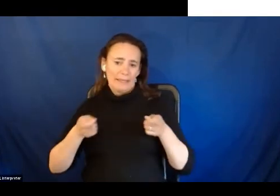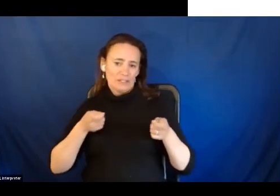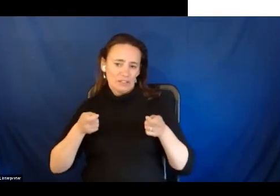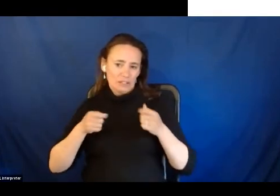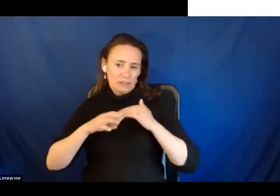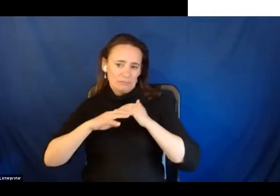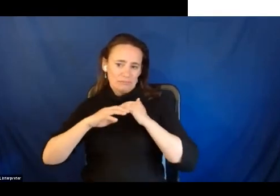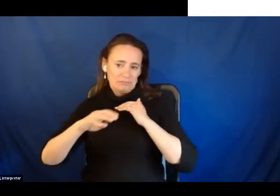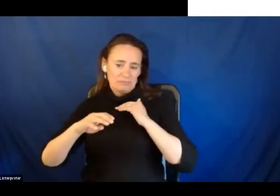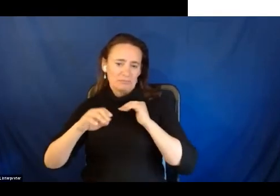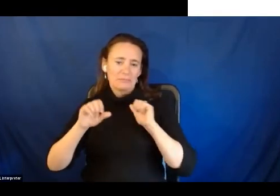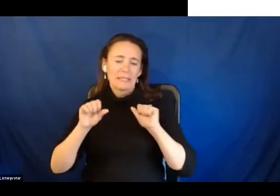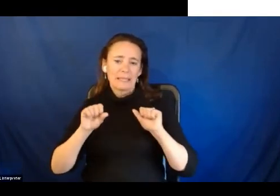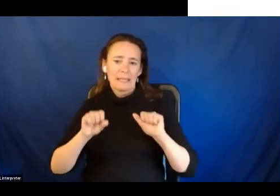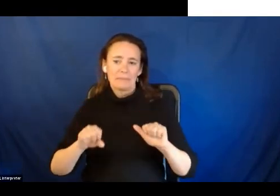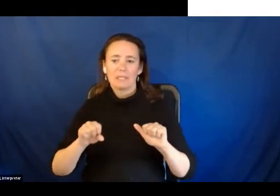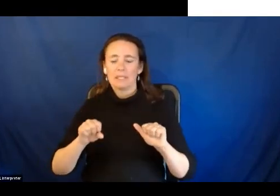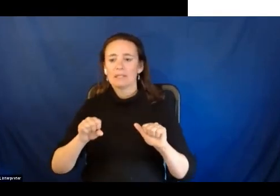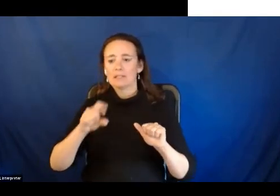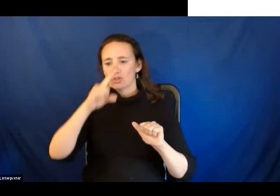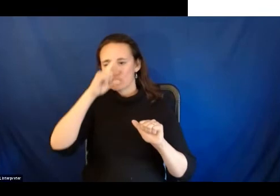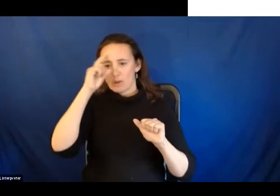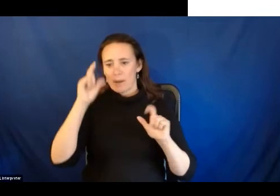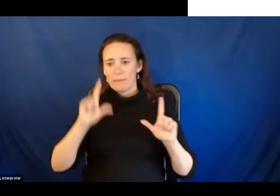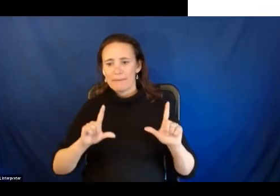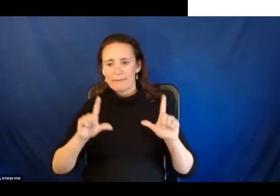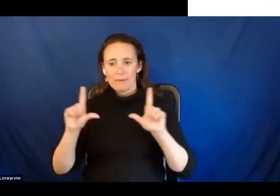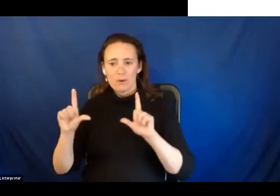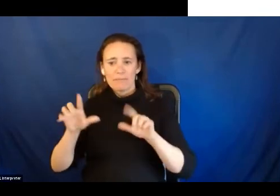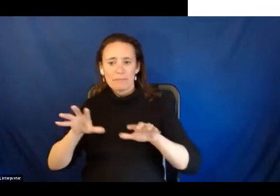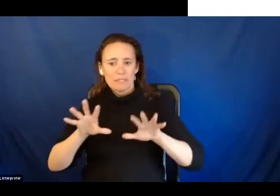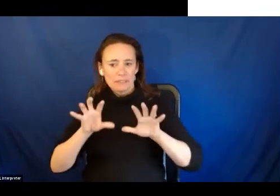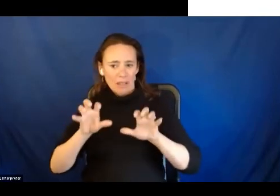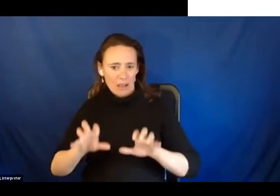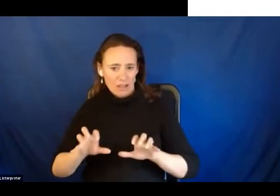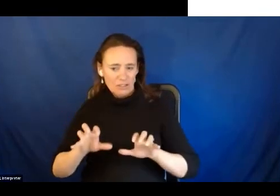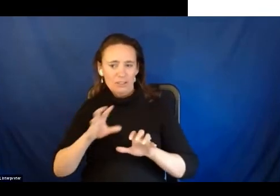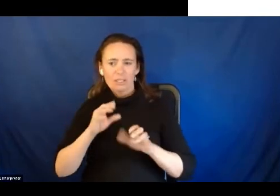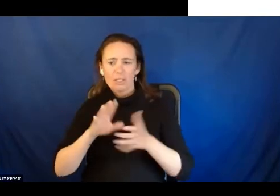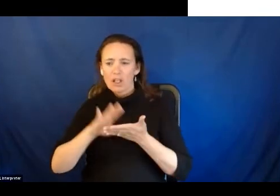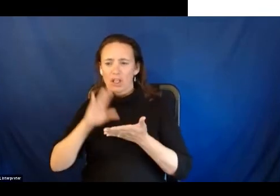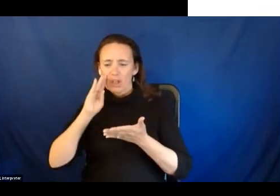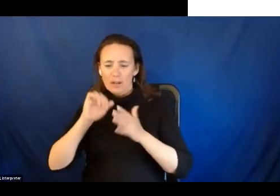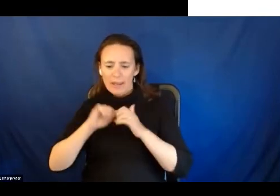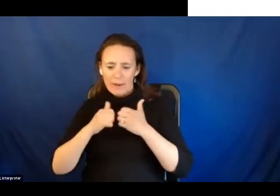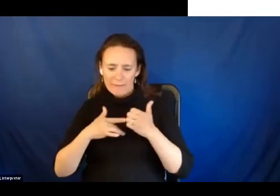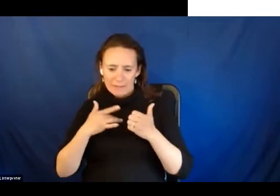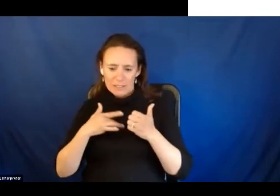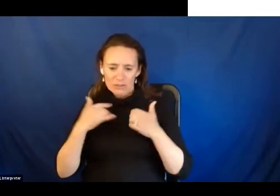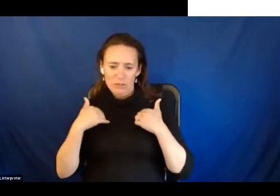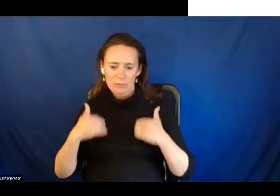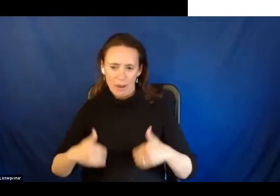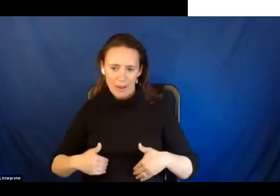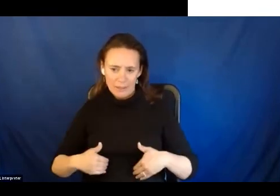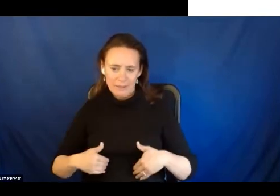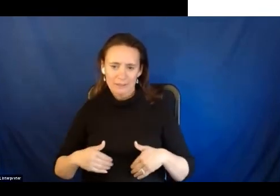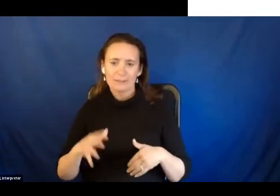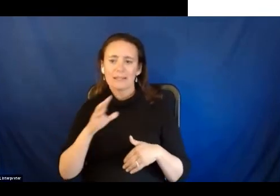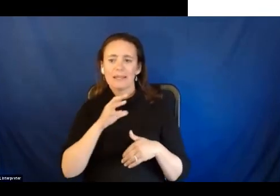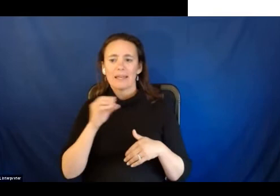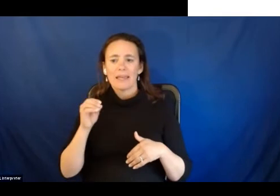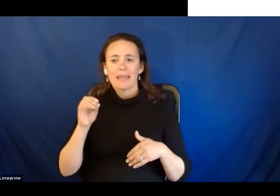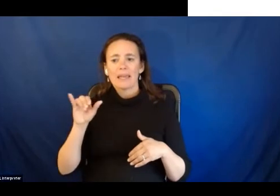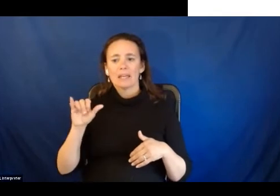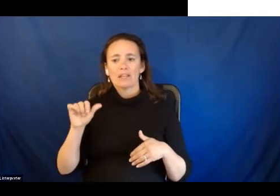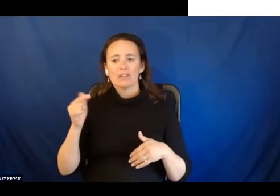a trauma-informed massage, and this can be a good way to relearn how to feel in your body. And yoga is also